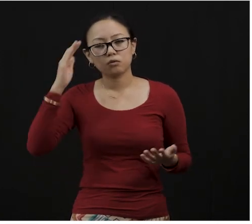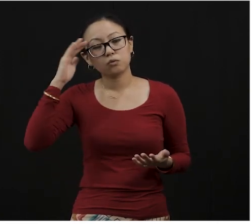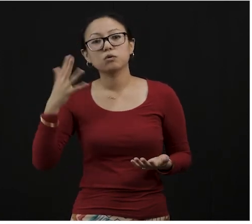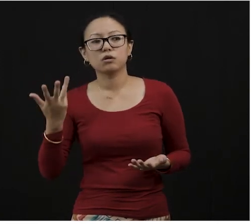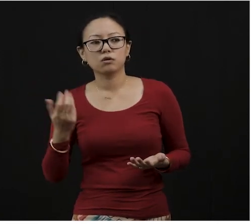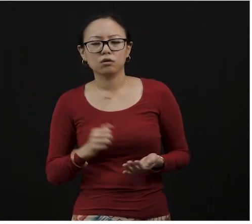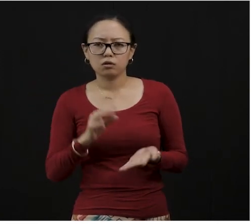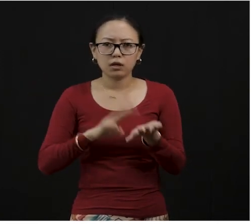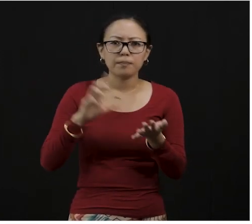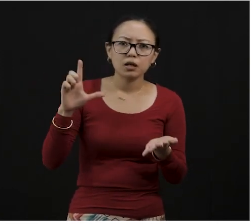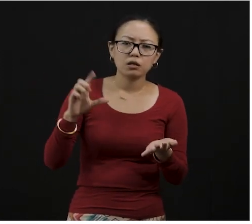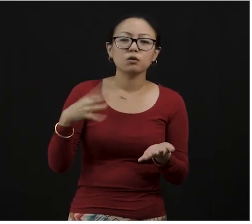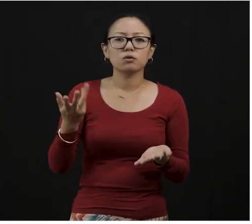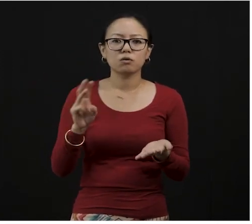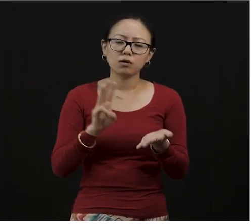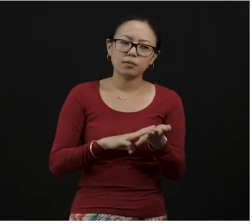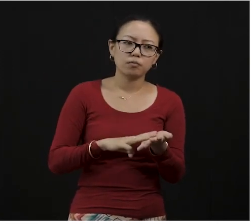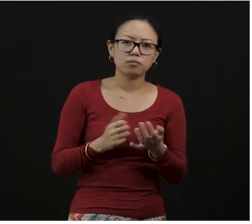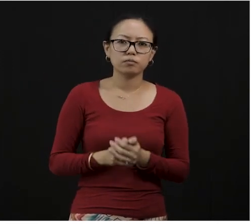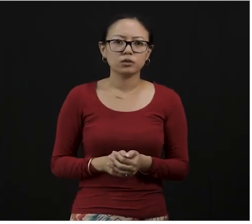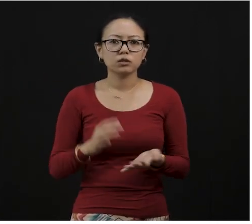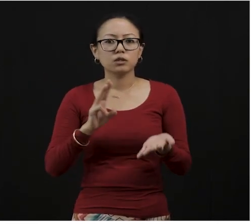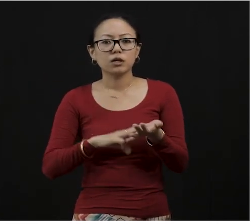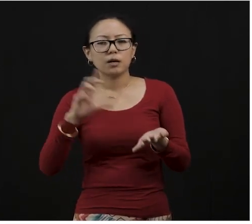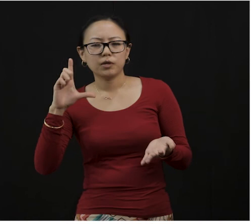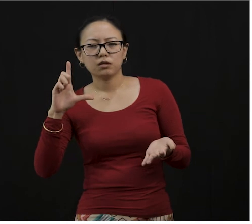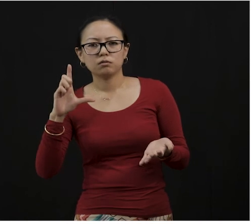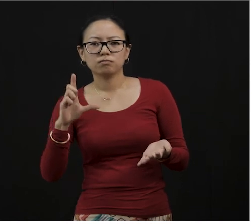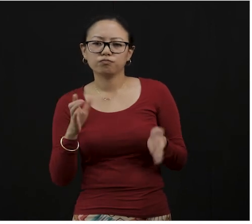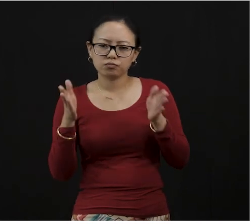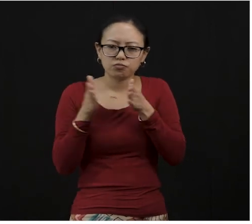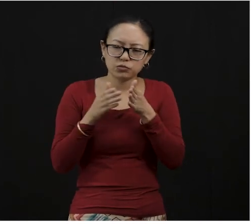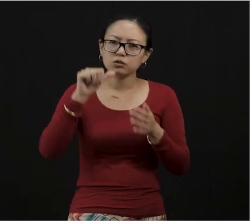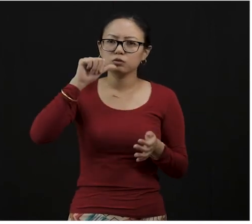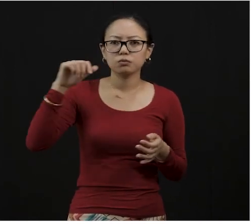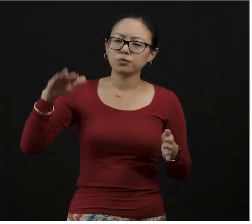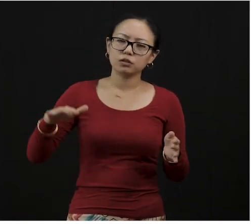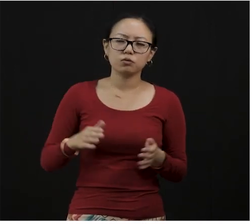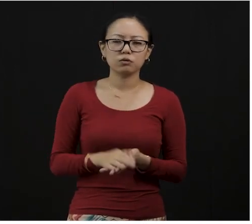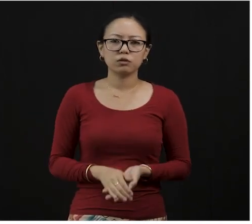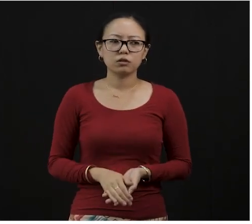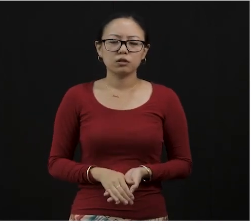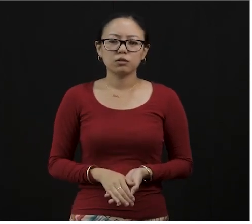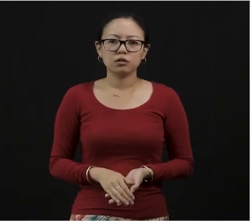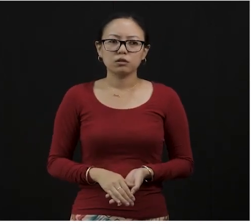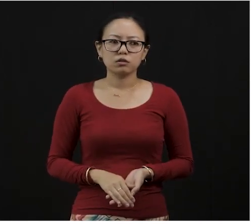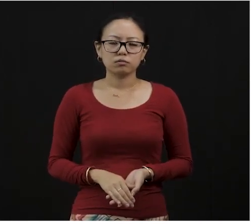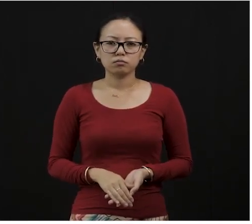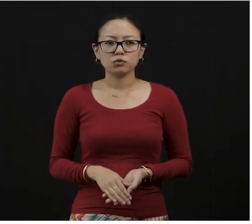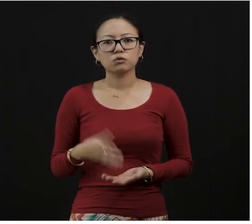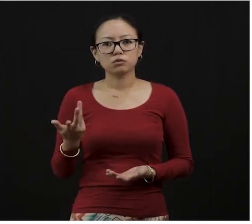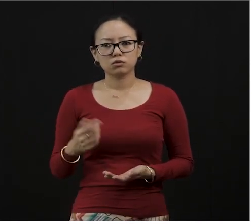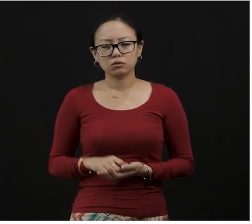liter? So like I said, milliliter is for smaller quantity, right? So here we